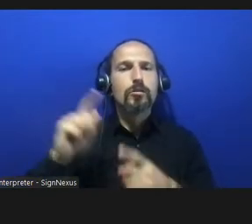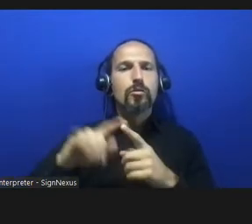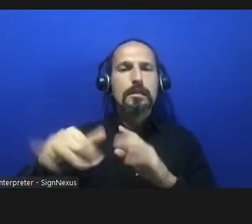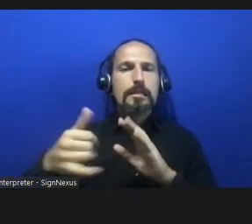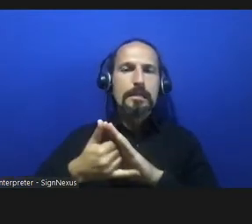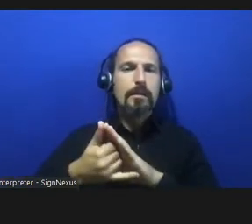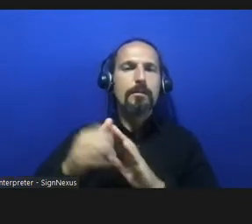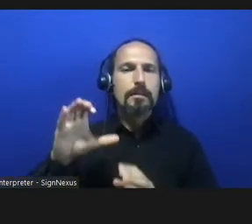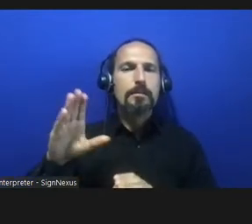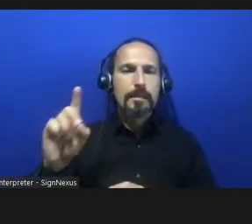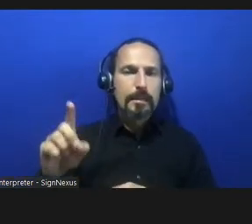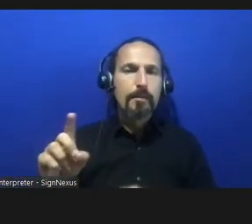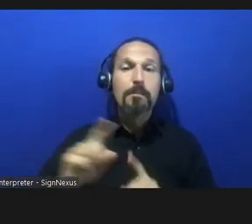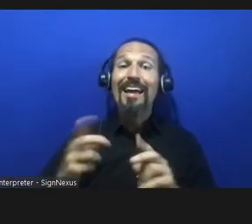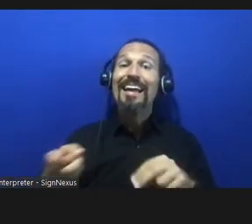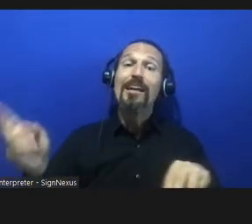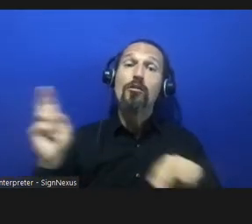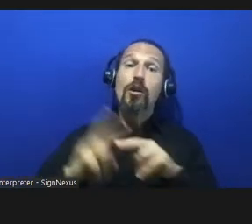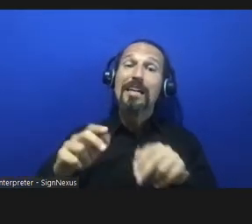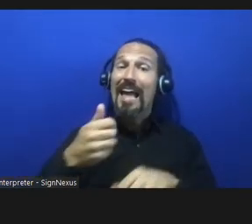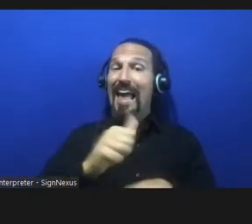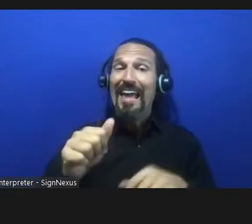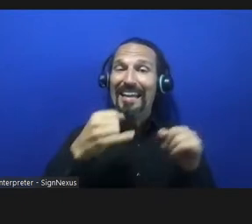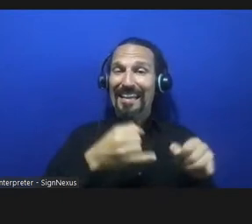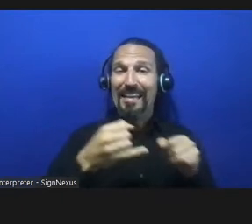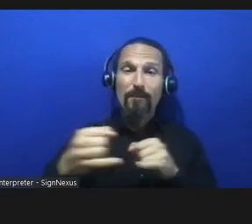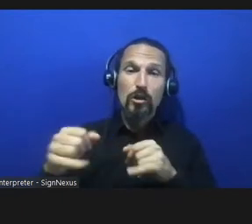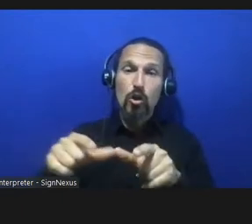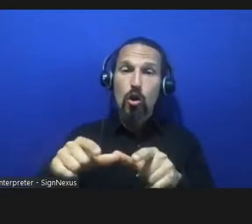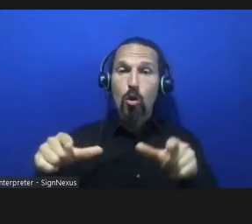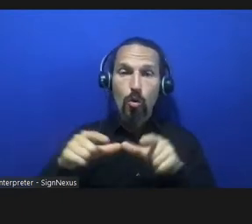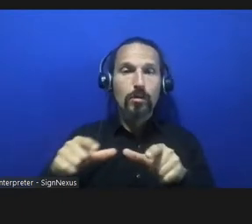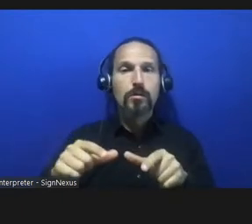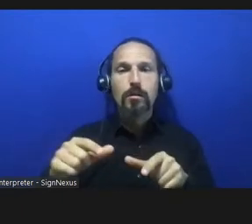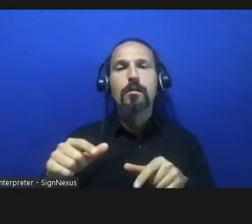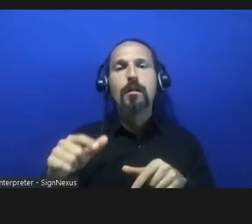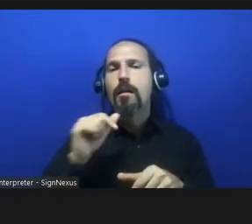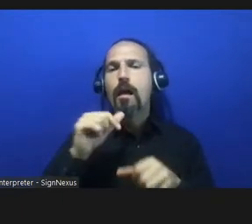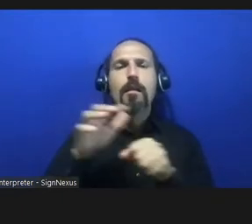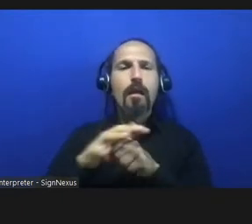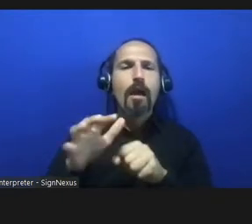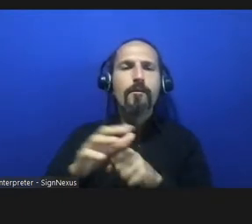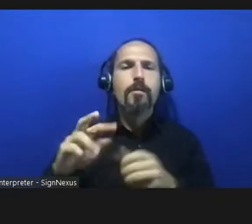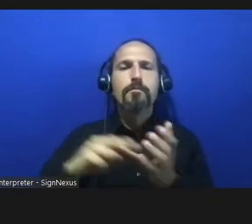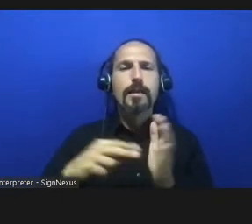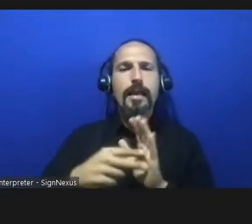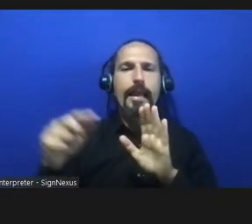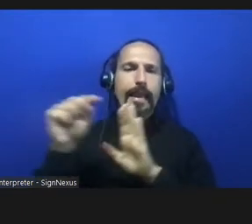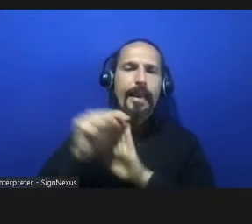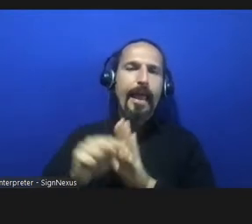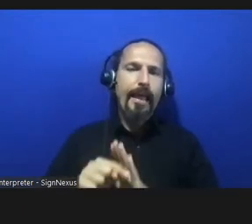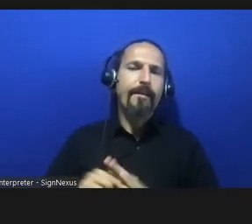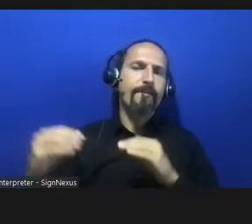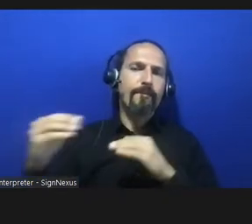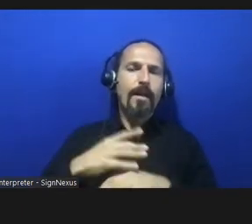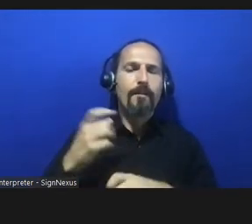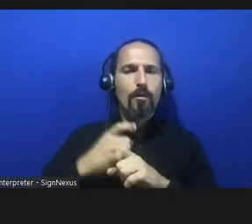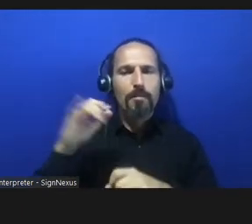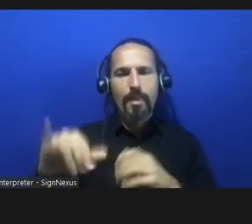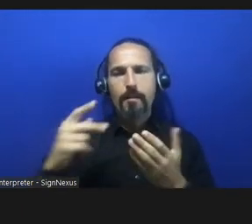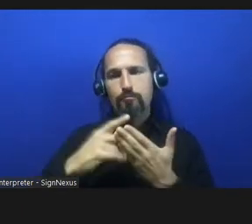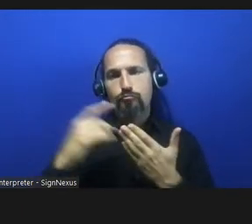district but the increase at any individual location would not be large enough to result in an adverse effect from the project